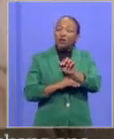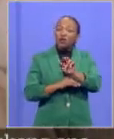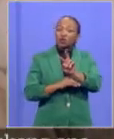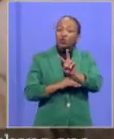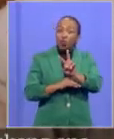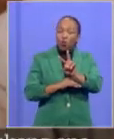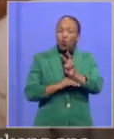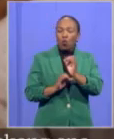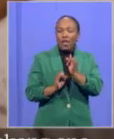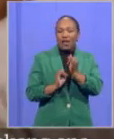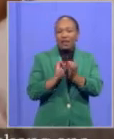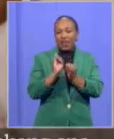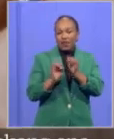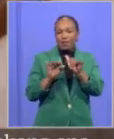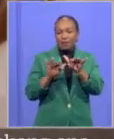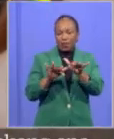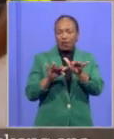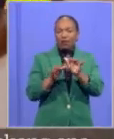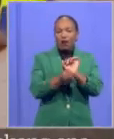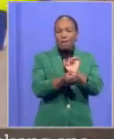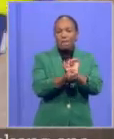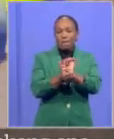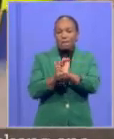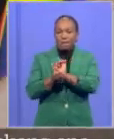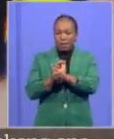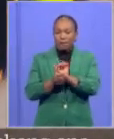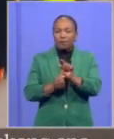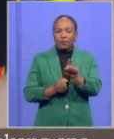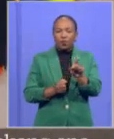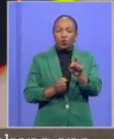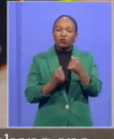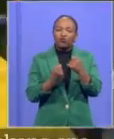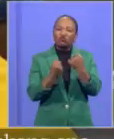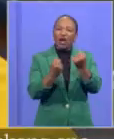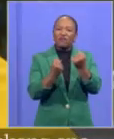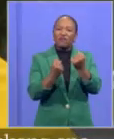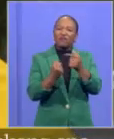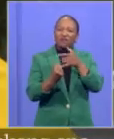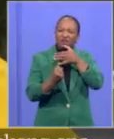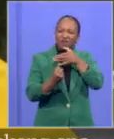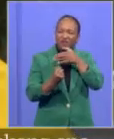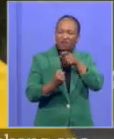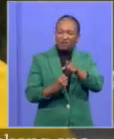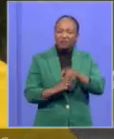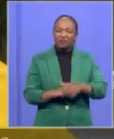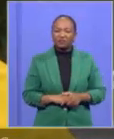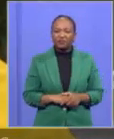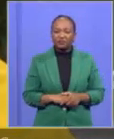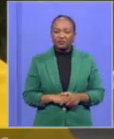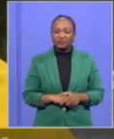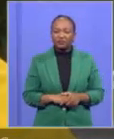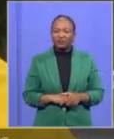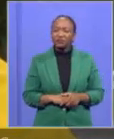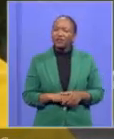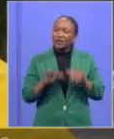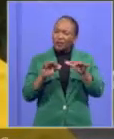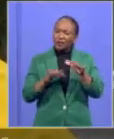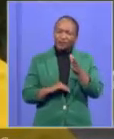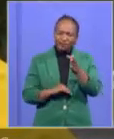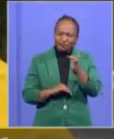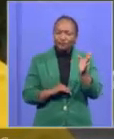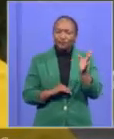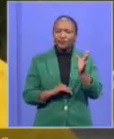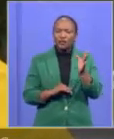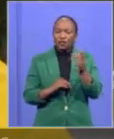209 East London ba neng ba kganna ba itshehetse. There is still that problem of people who get behind the wheel under the influence